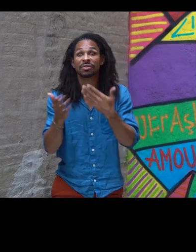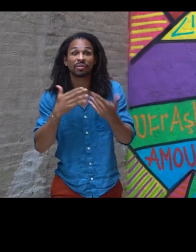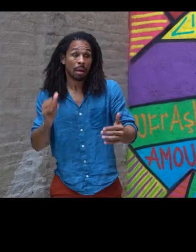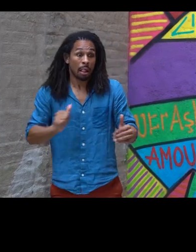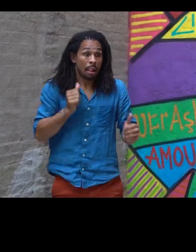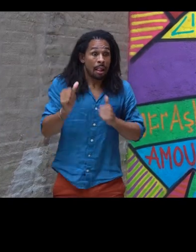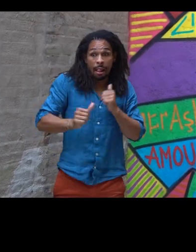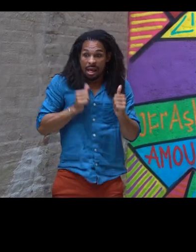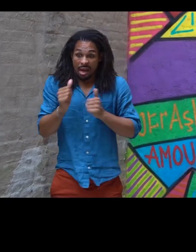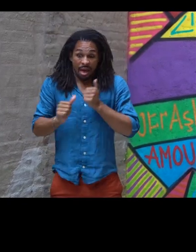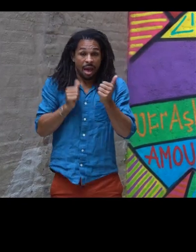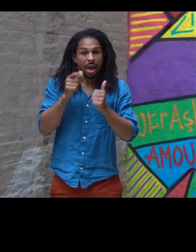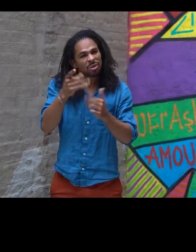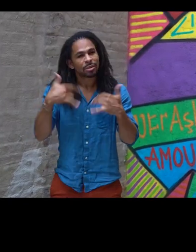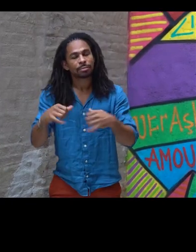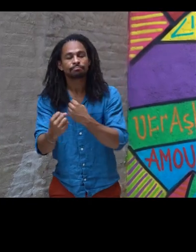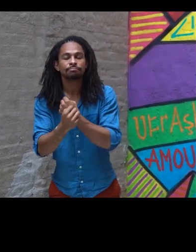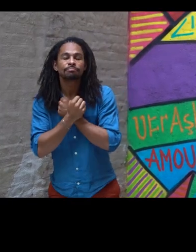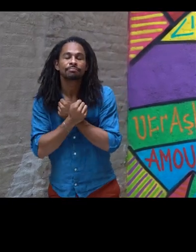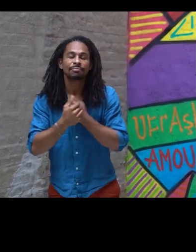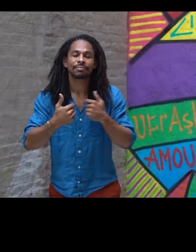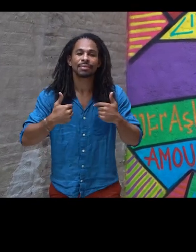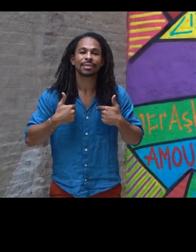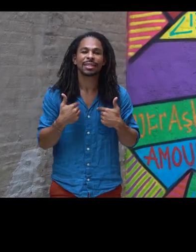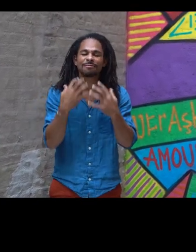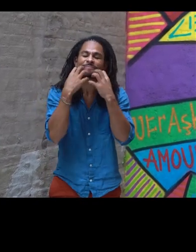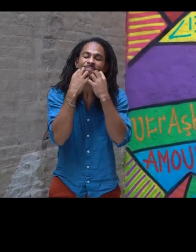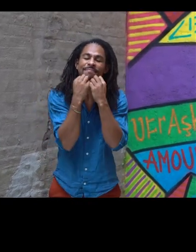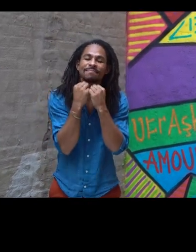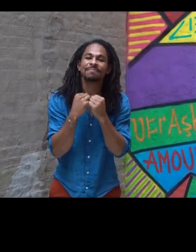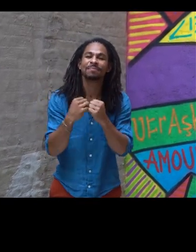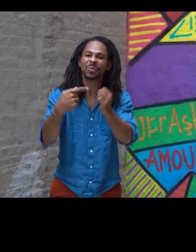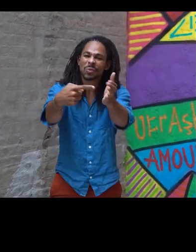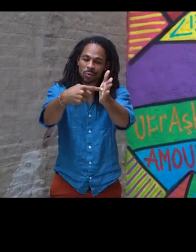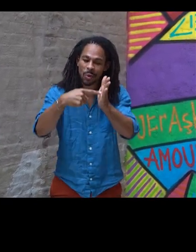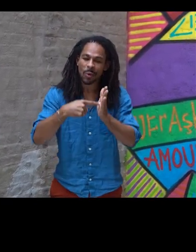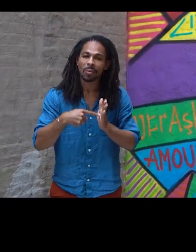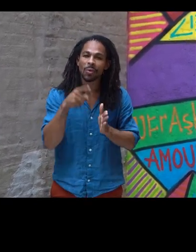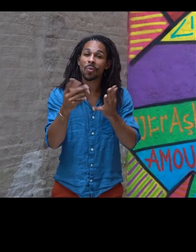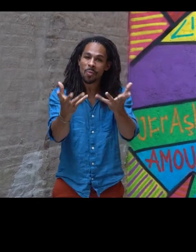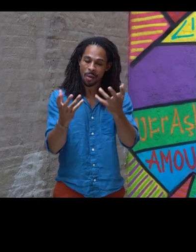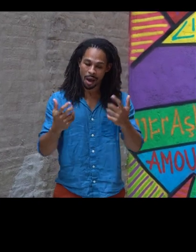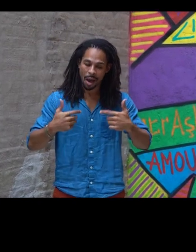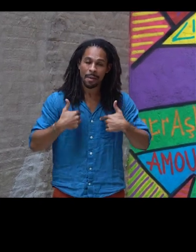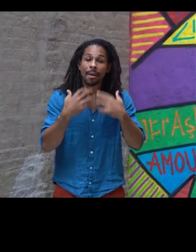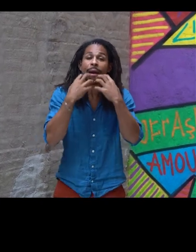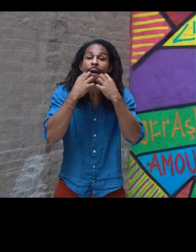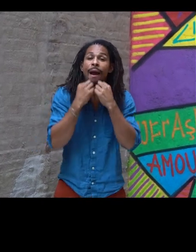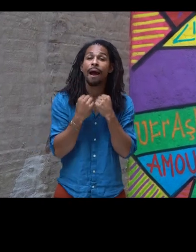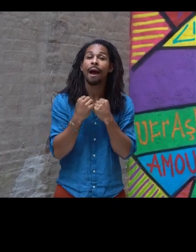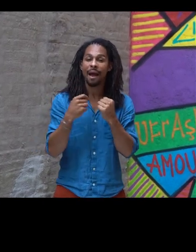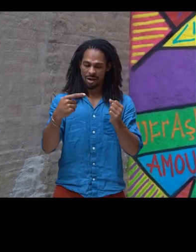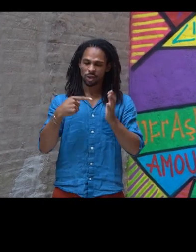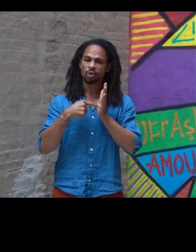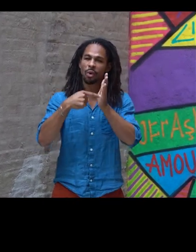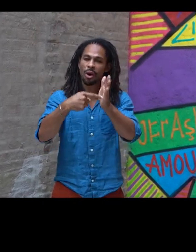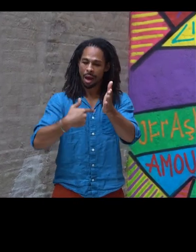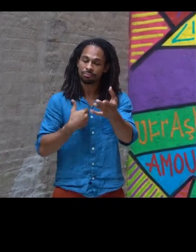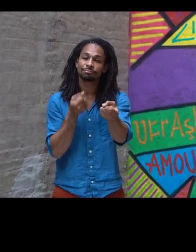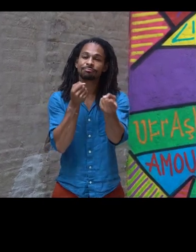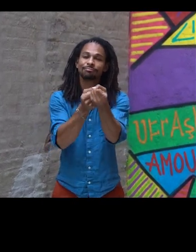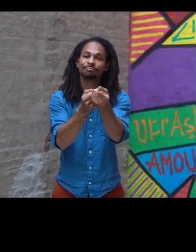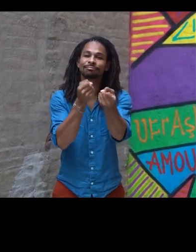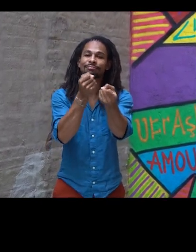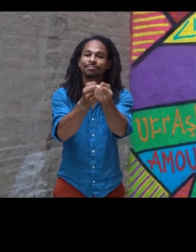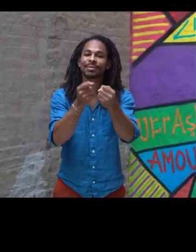even when I get abrasive, well, that is when you get embracive. You show me that I'm wanted. You show me that I